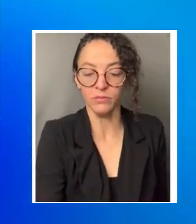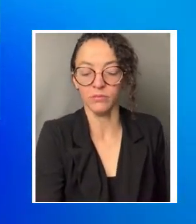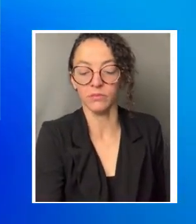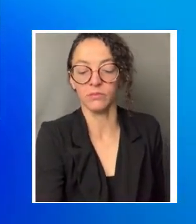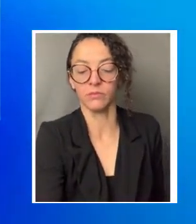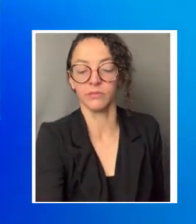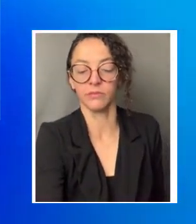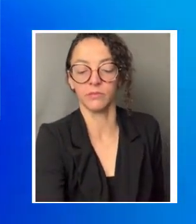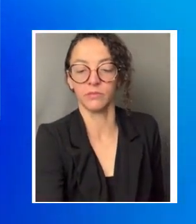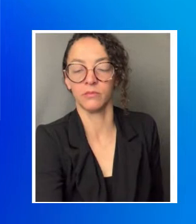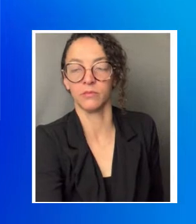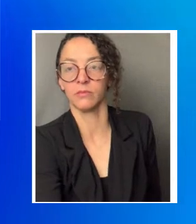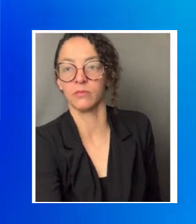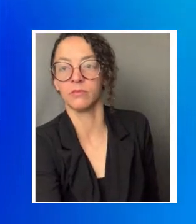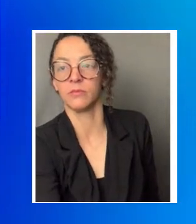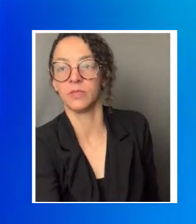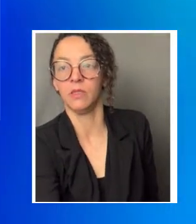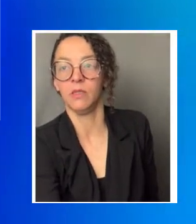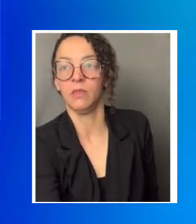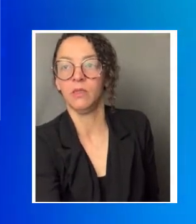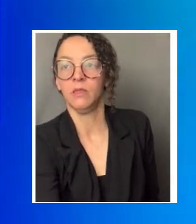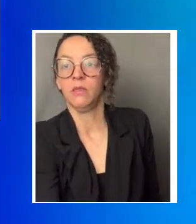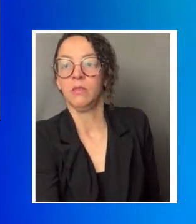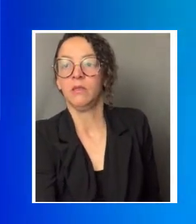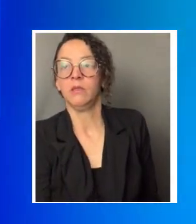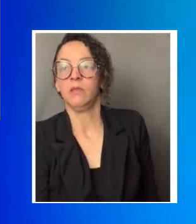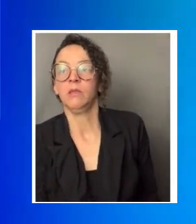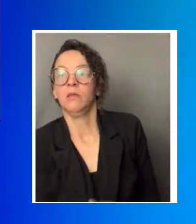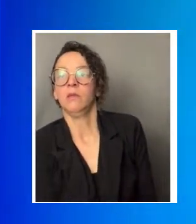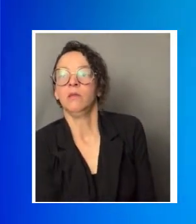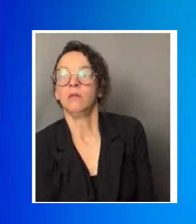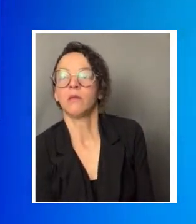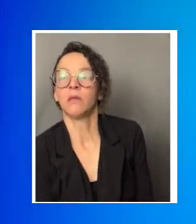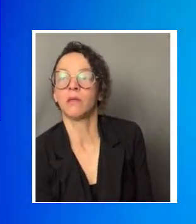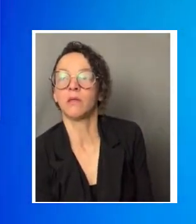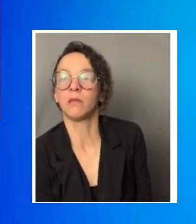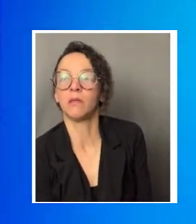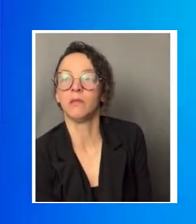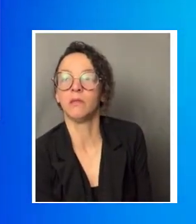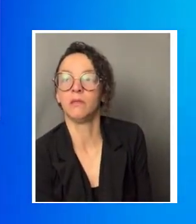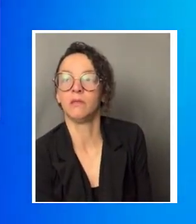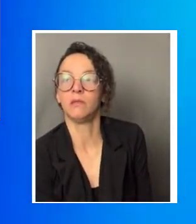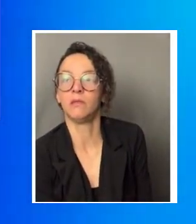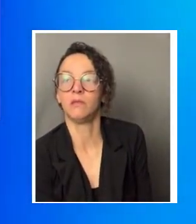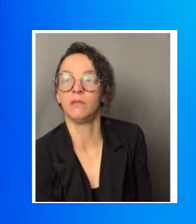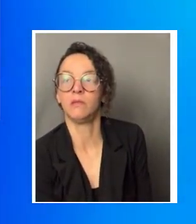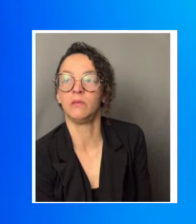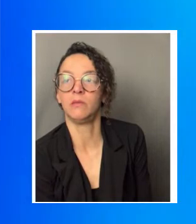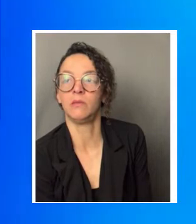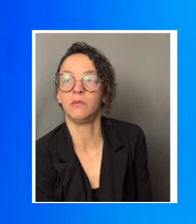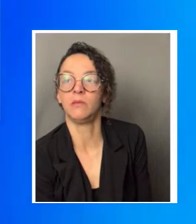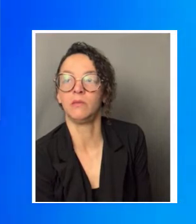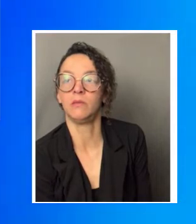So they have to select a poll? Well, are we still doing both polls or just one?